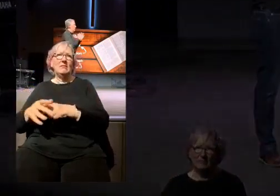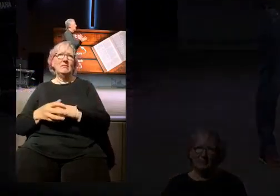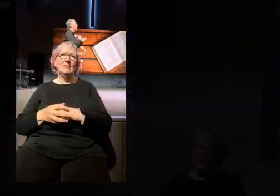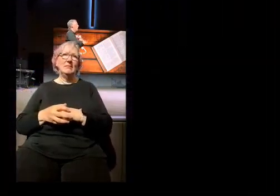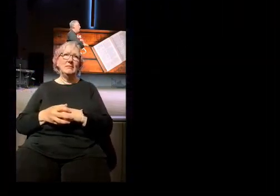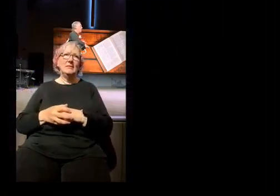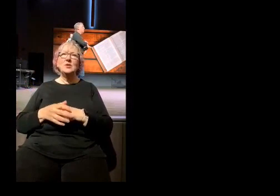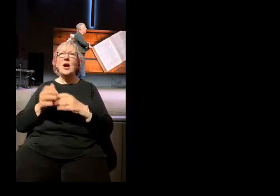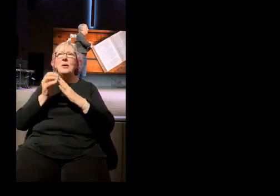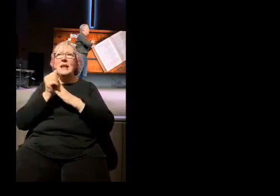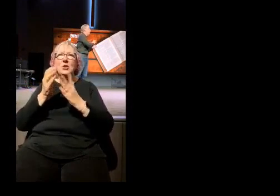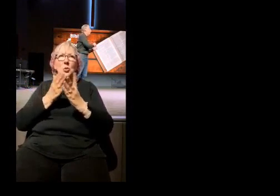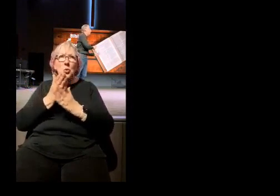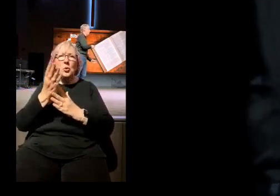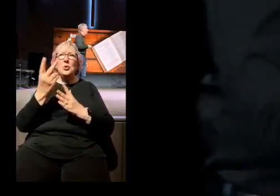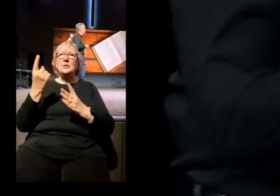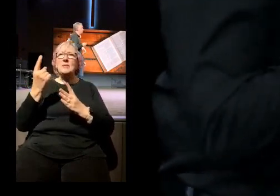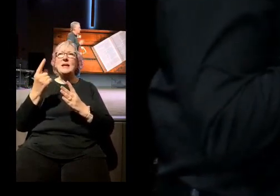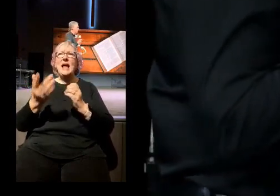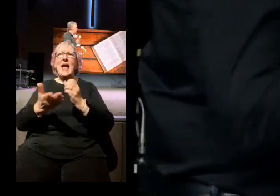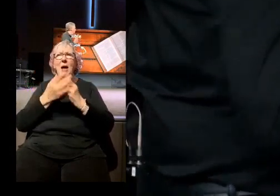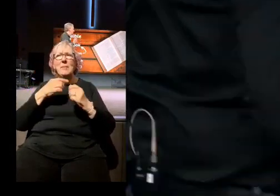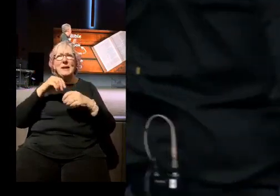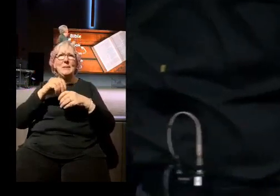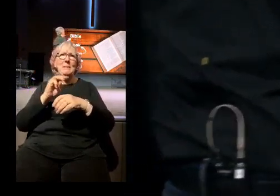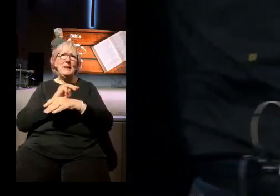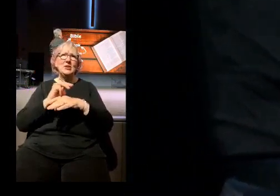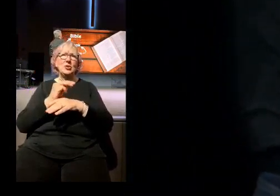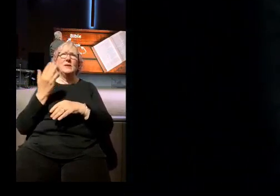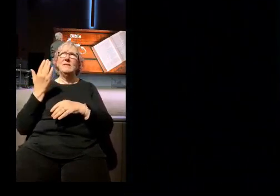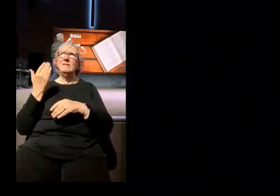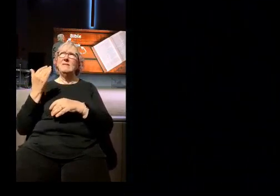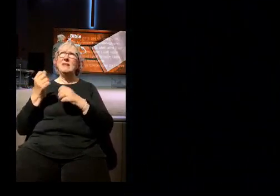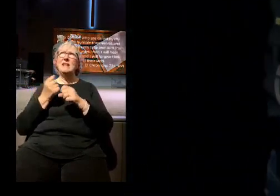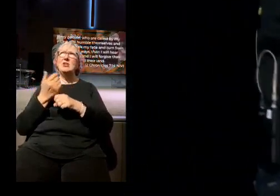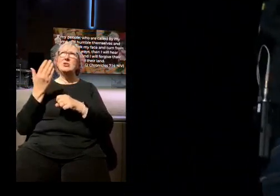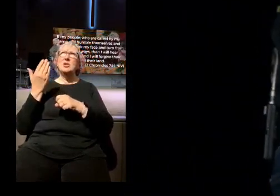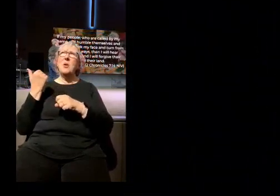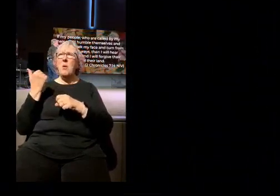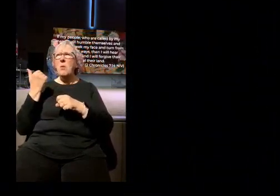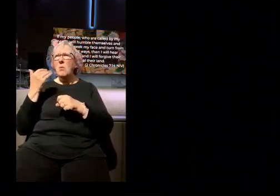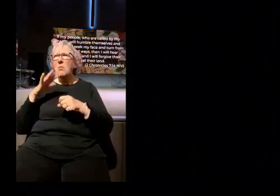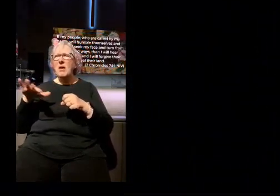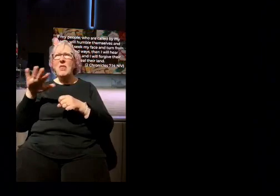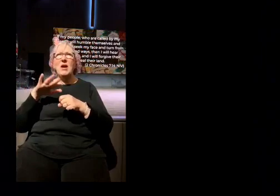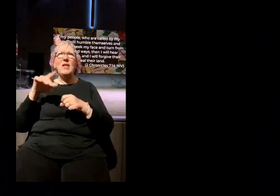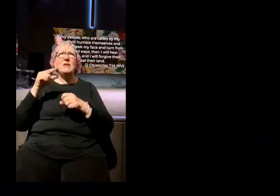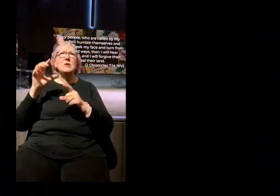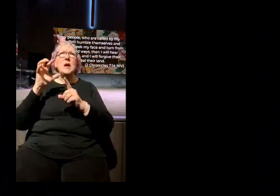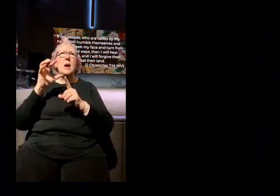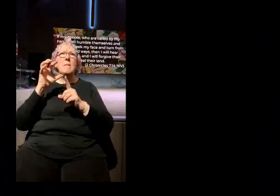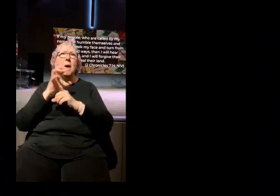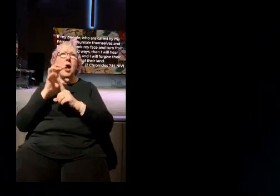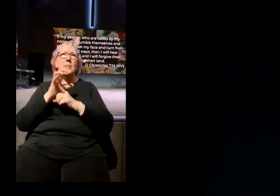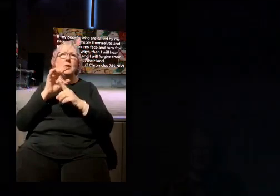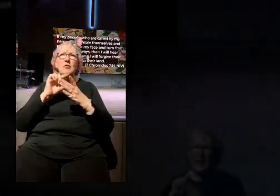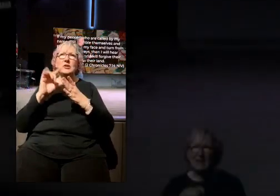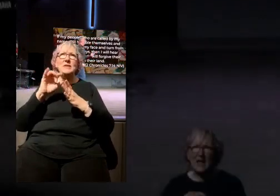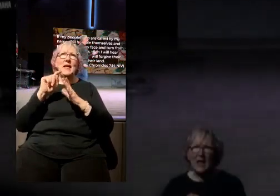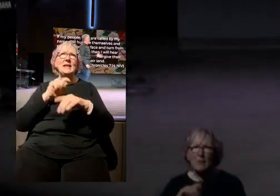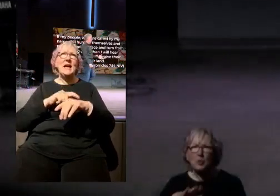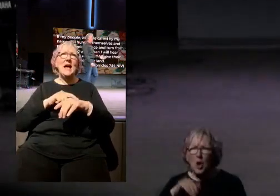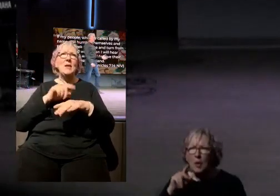This was applicable to me in ministry 15 years ago or so. This was a popular verse at the time calling people to pray